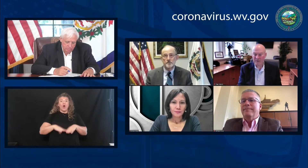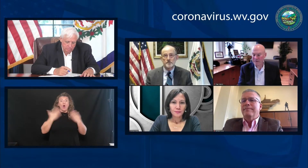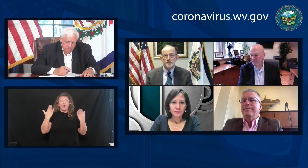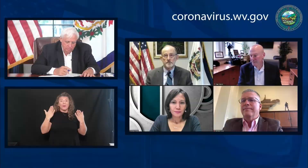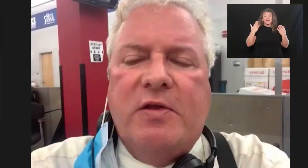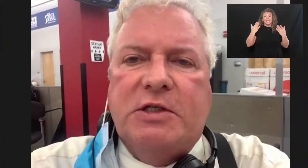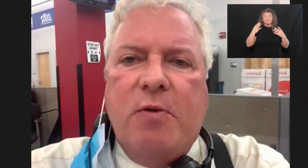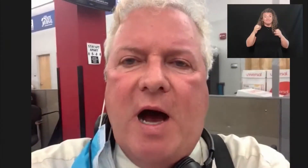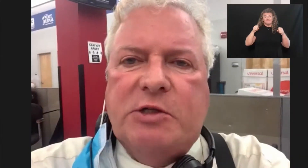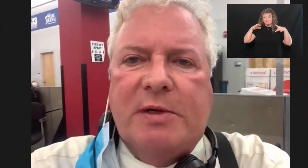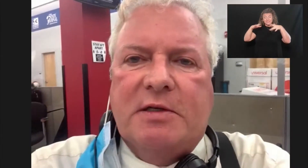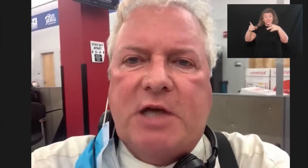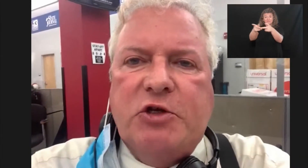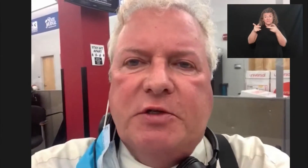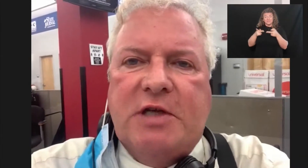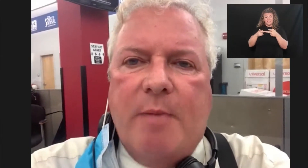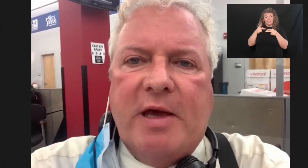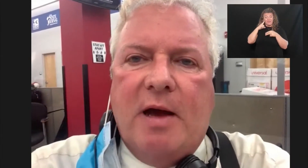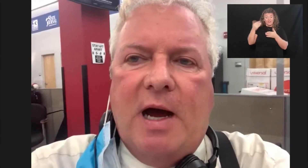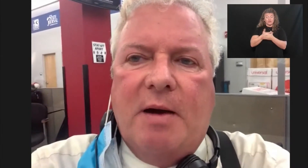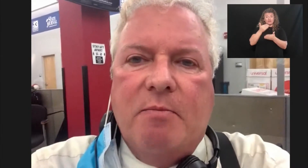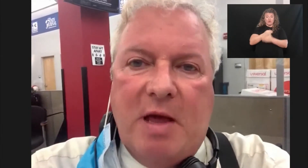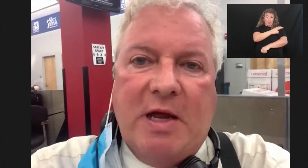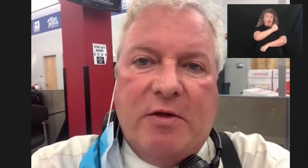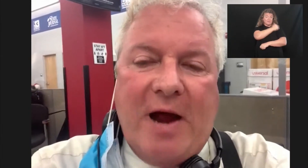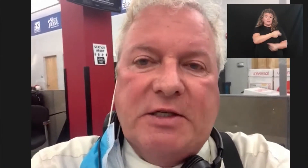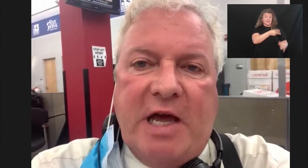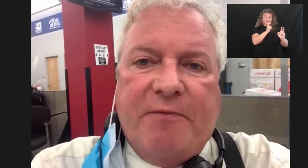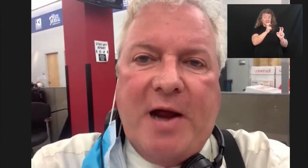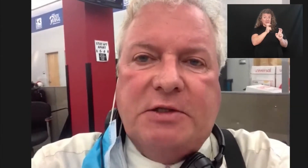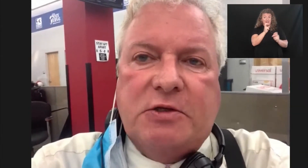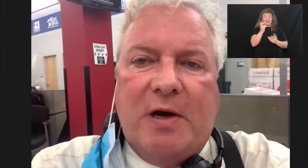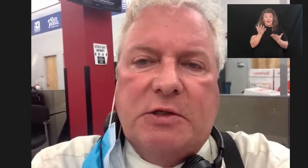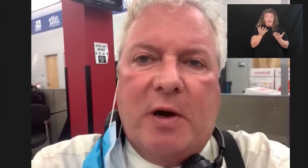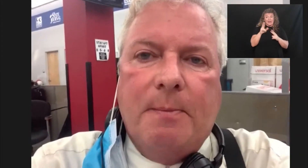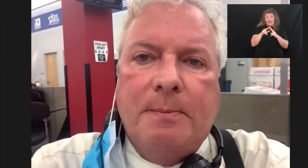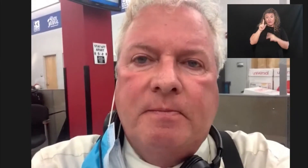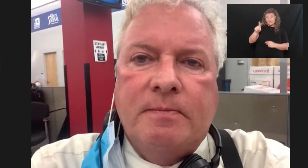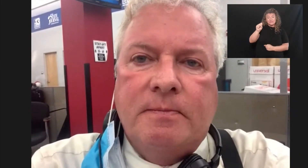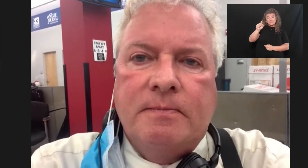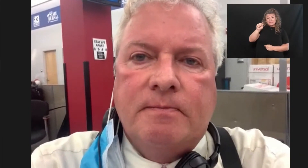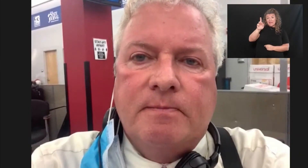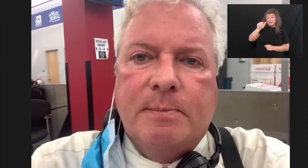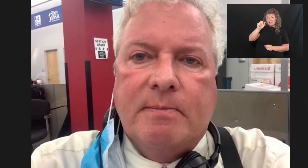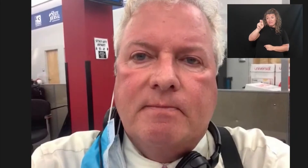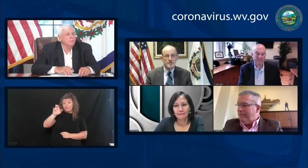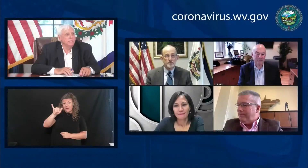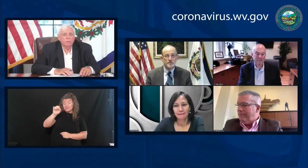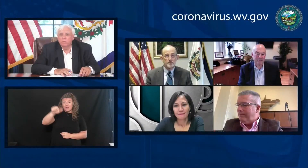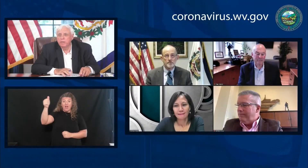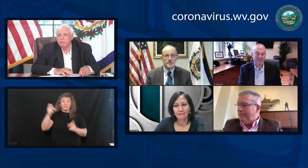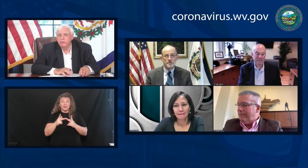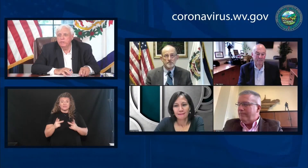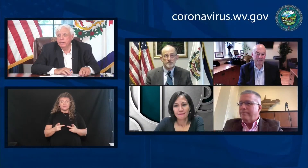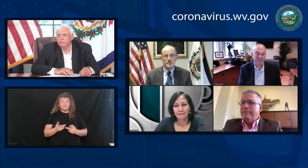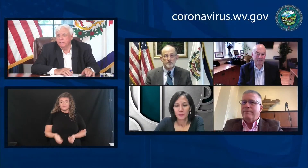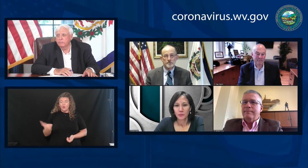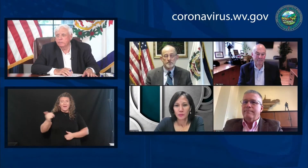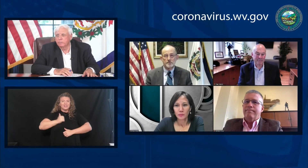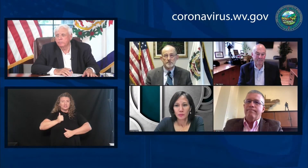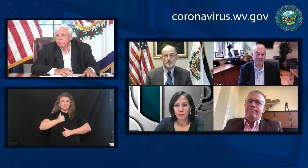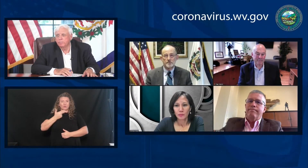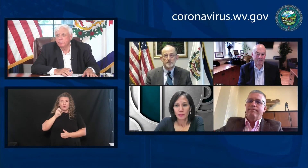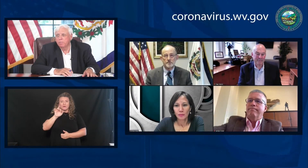surge facility with all these new hospitalizations coming, either at St. Francis or elsewhere? General, maybe you can answer